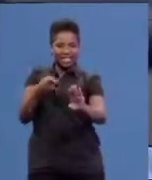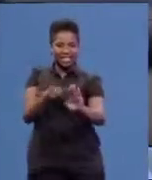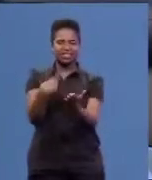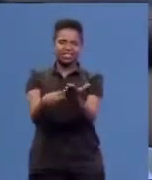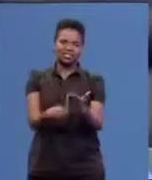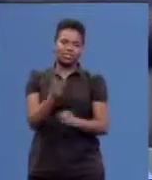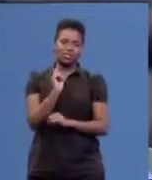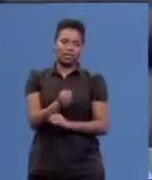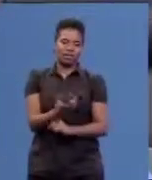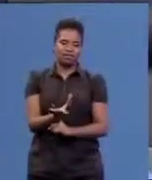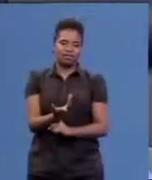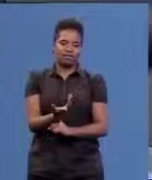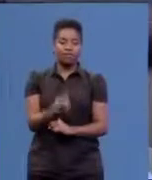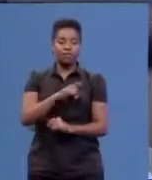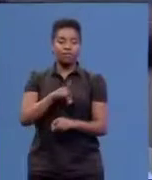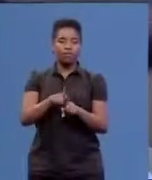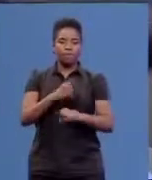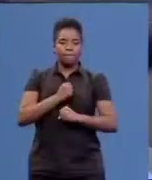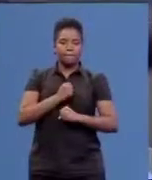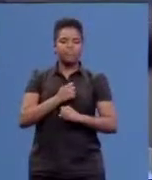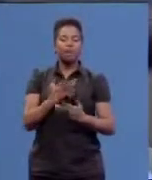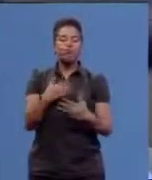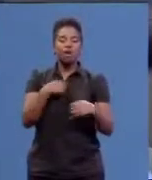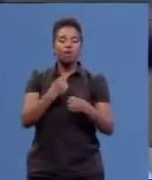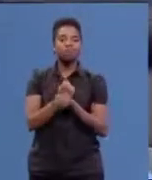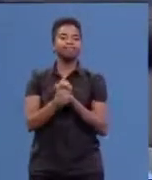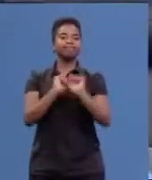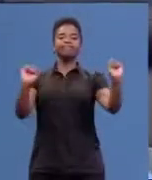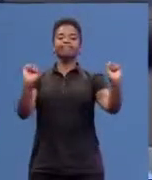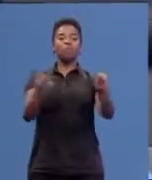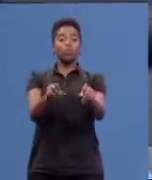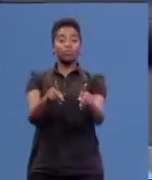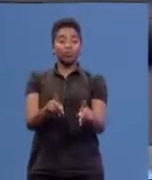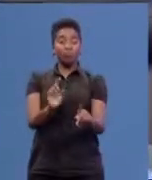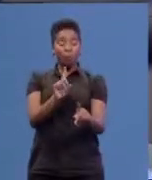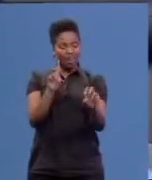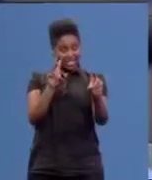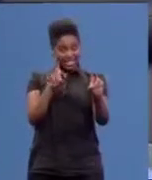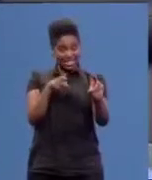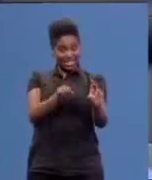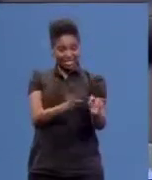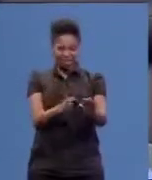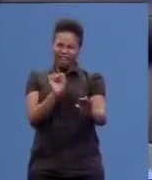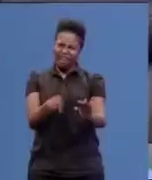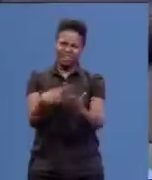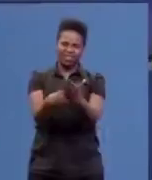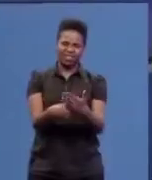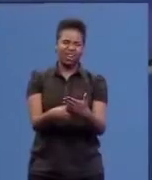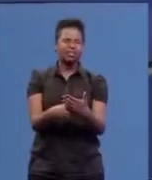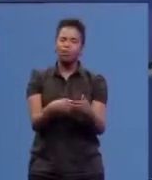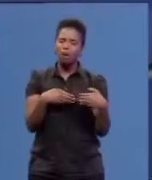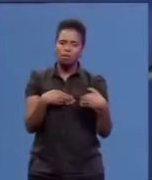izinto ezisibambezelayo to actually live fully. So for me, the opportunity is good. That's taking Abandwana, ngotata uMandela ngokusweleka kwakhe,